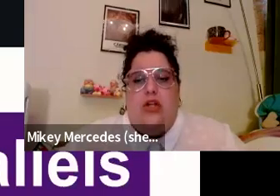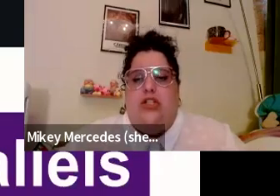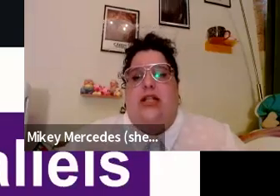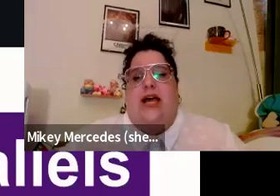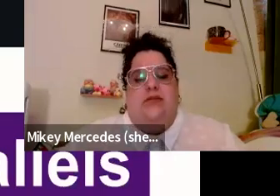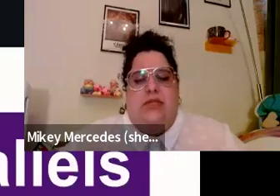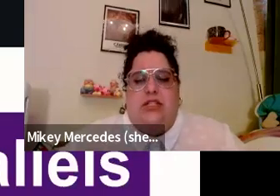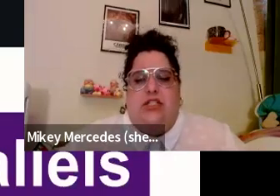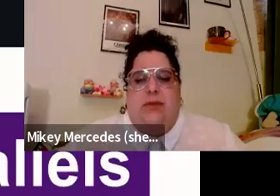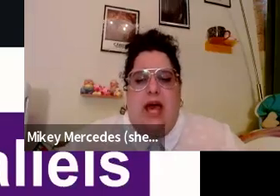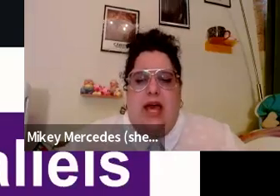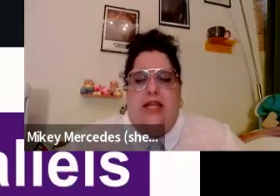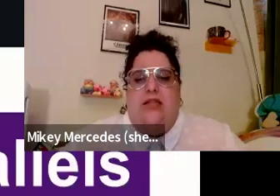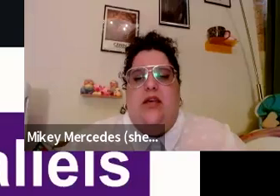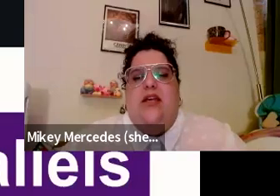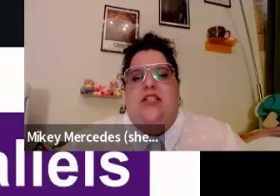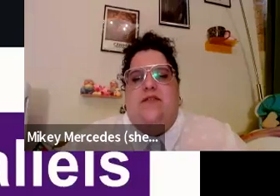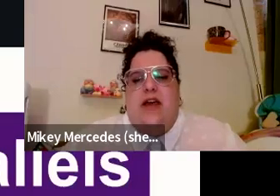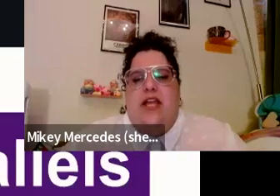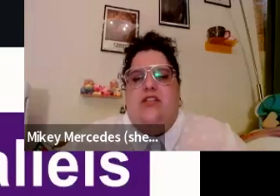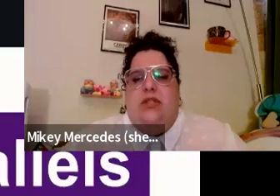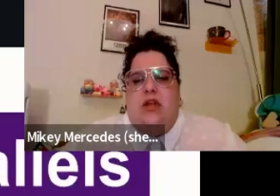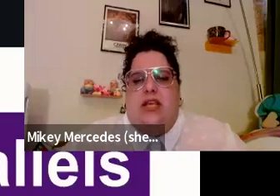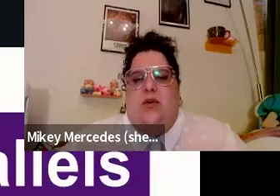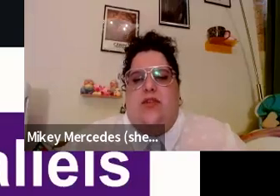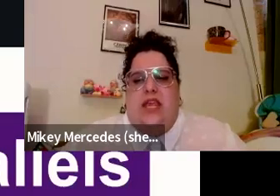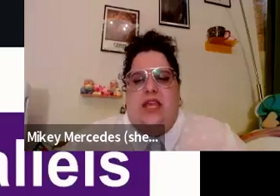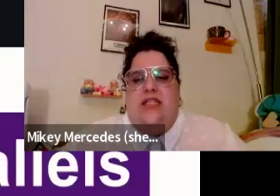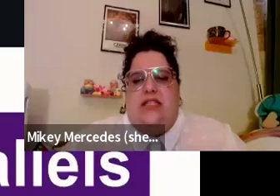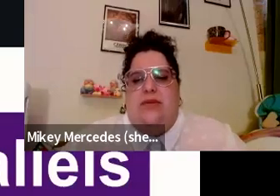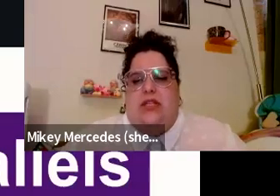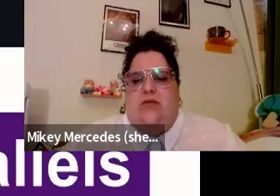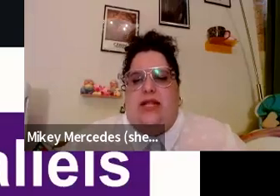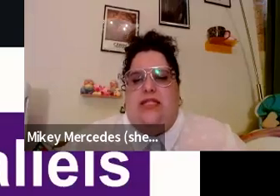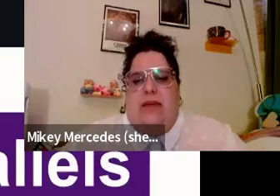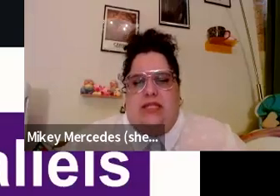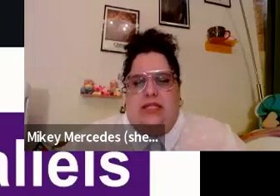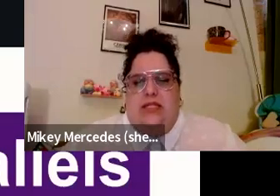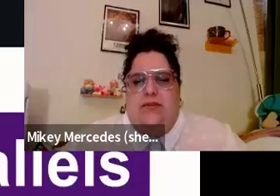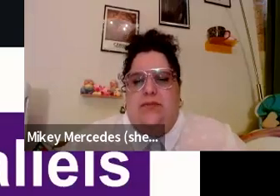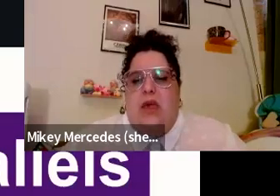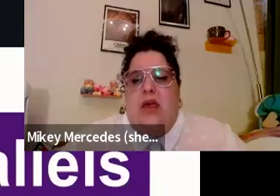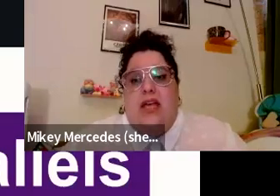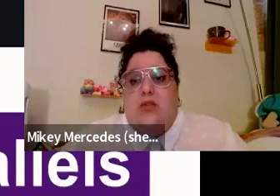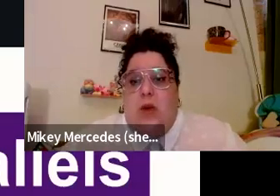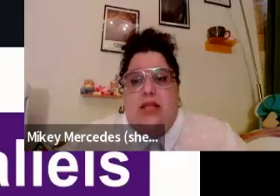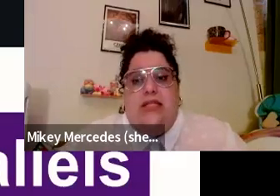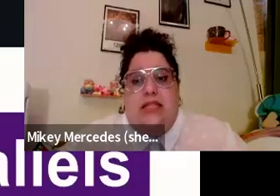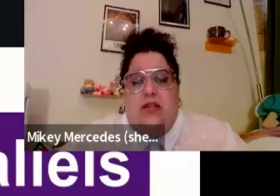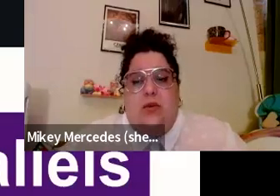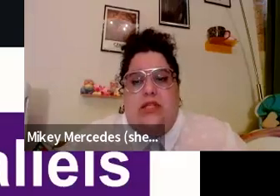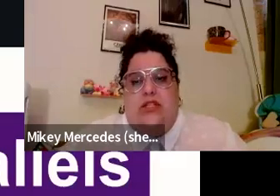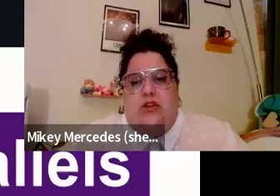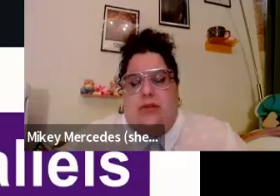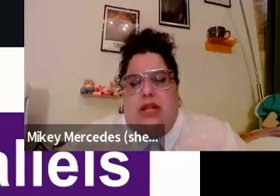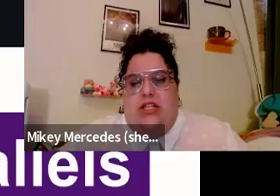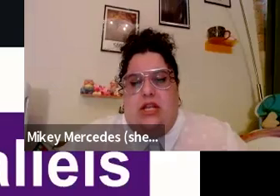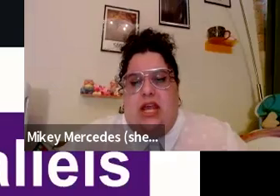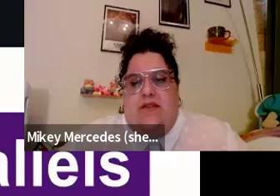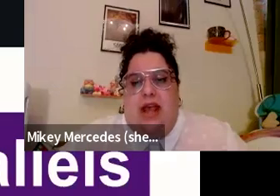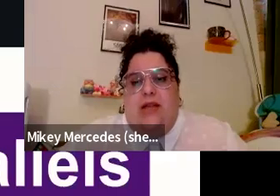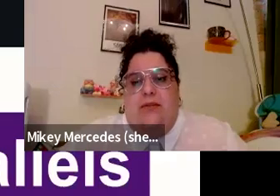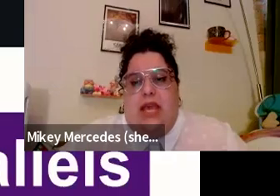folks who face the brunt of anti-fatness as it exists with other oppressions. To me, the